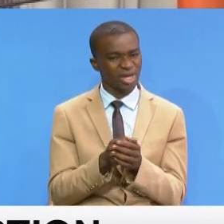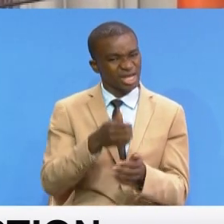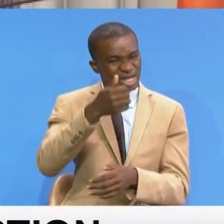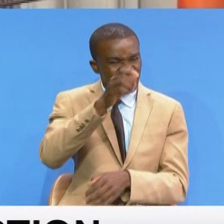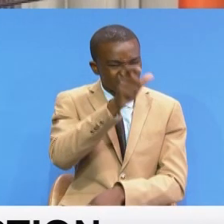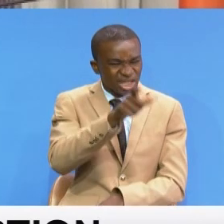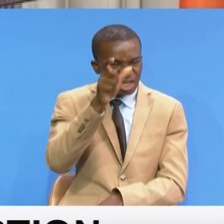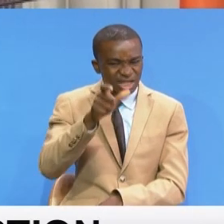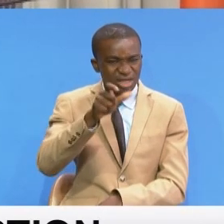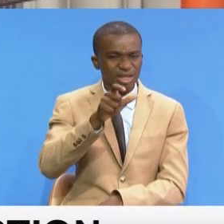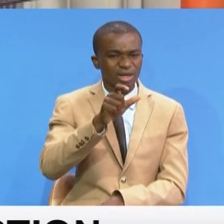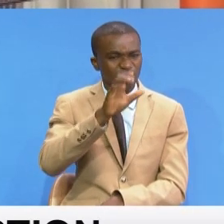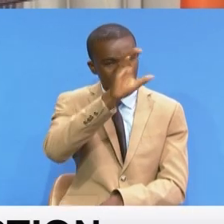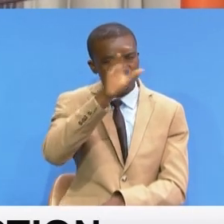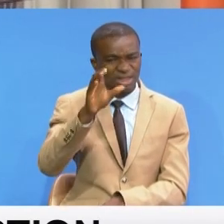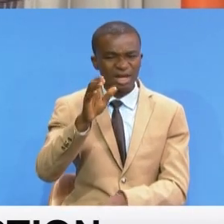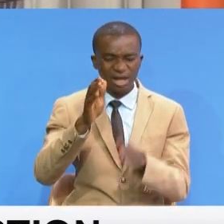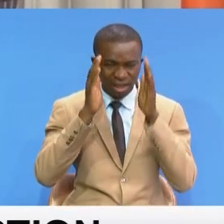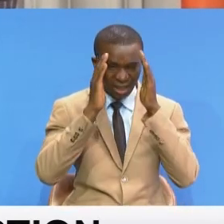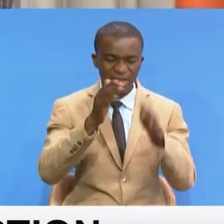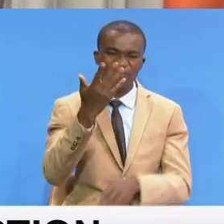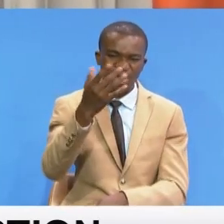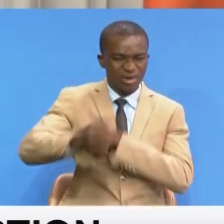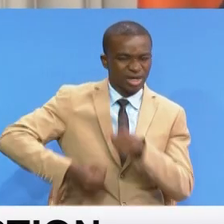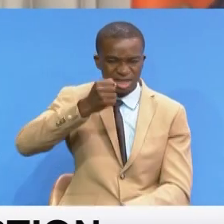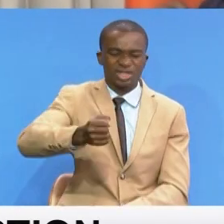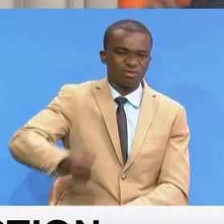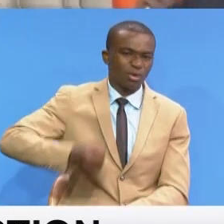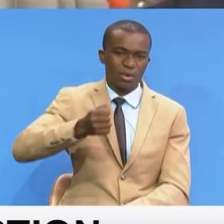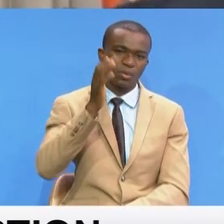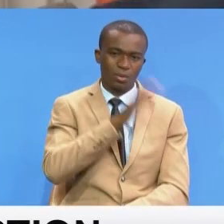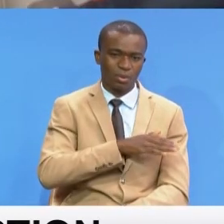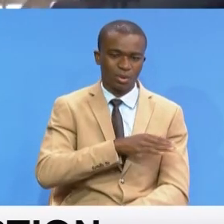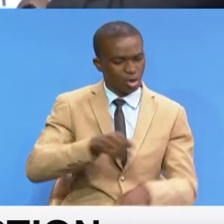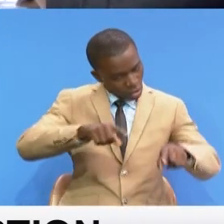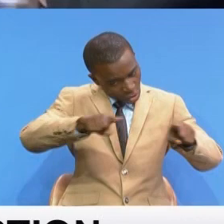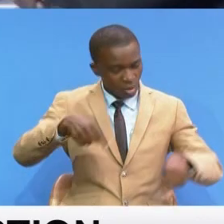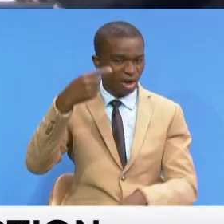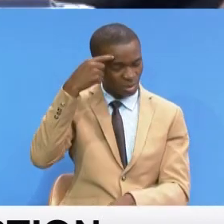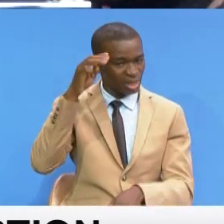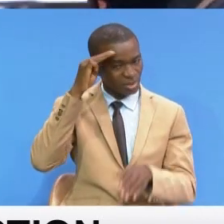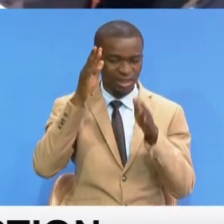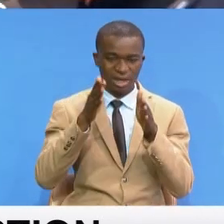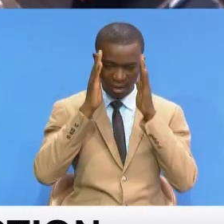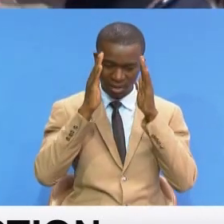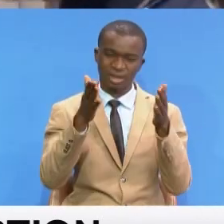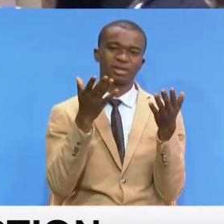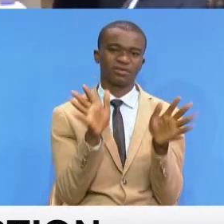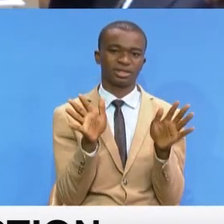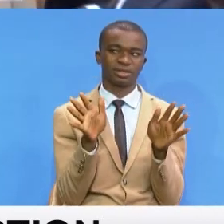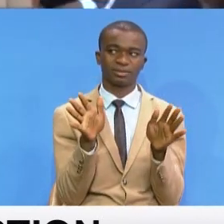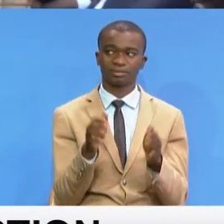The meeting was also attended by local government and the Rural Development Minister, Gary Nkombo. Kalan